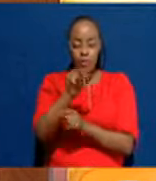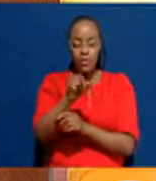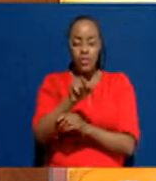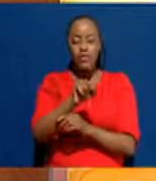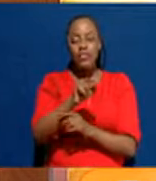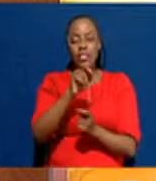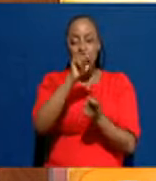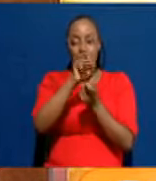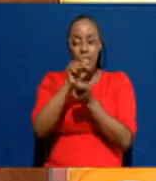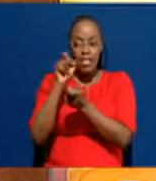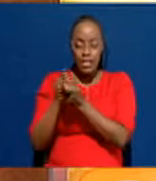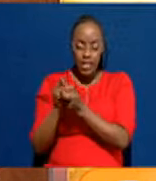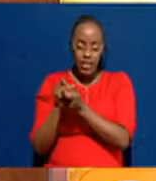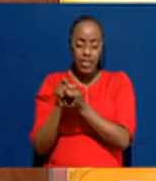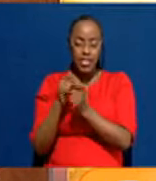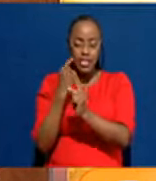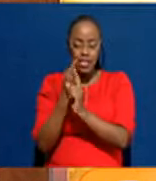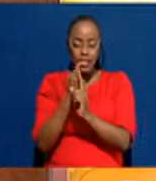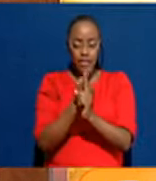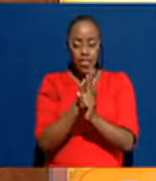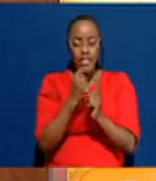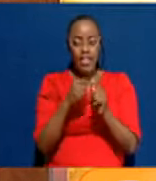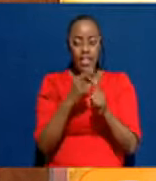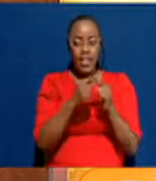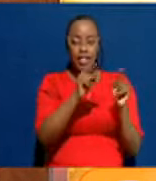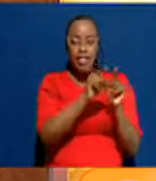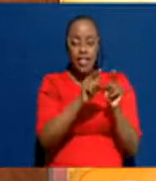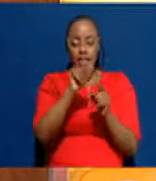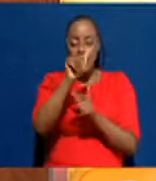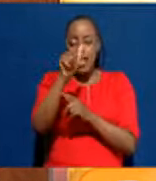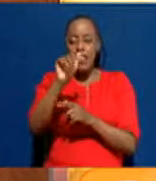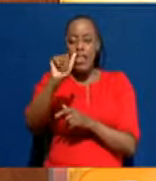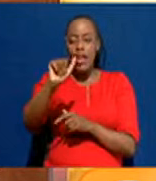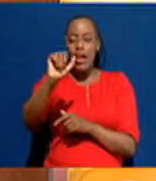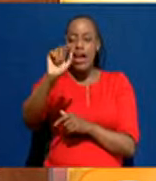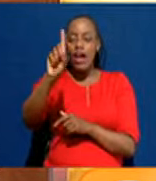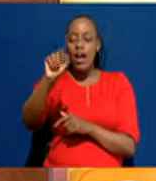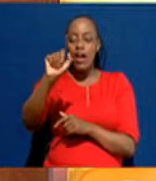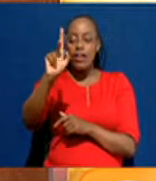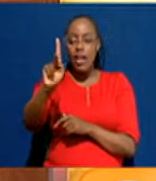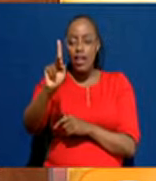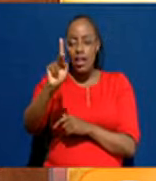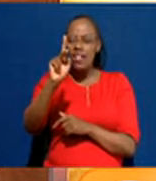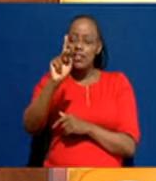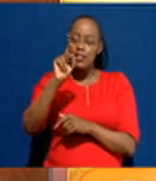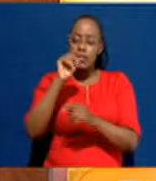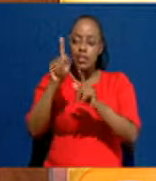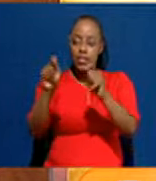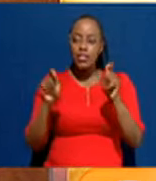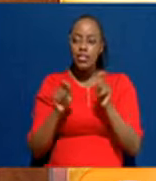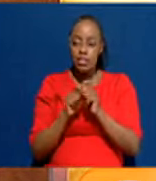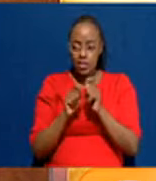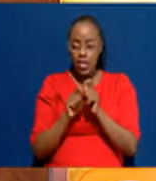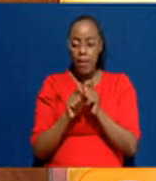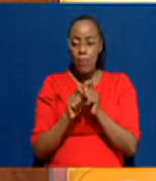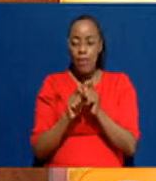states up and down with the ADAC team. Wame kuwa supportive to the